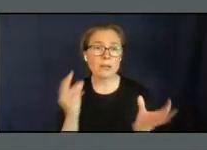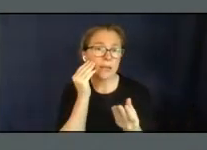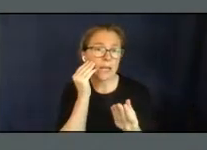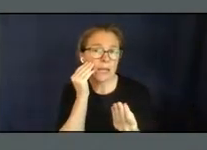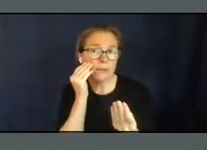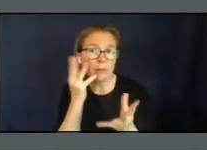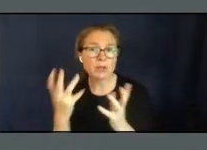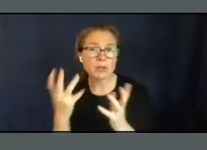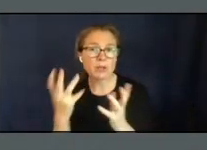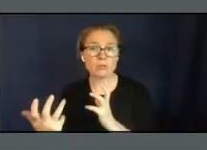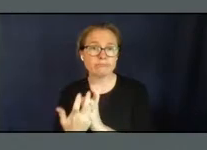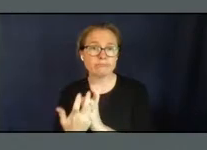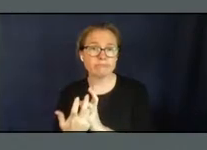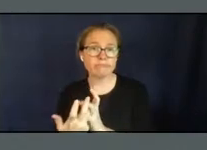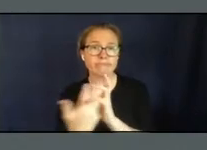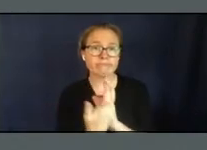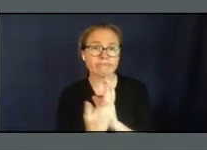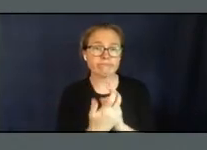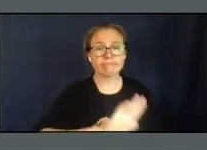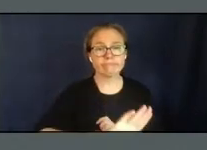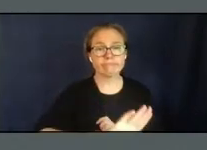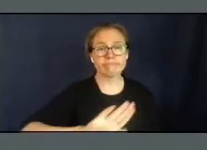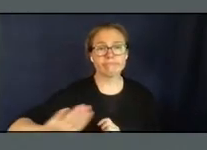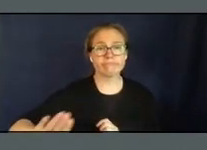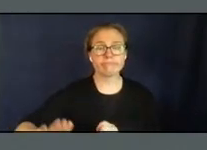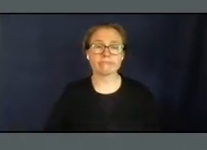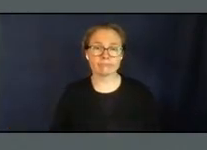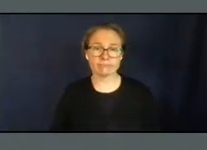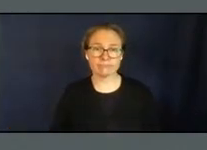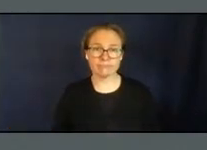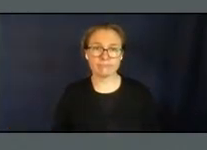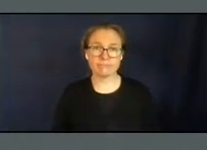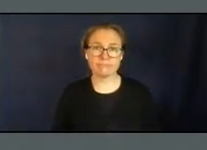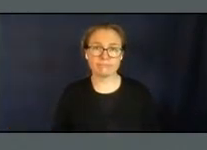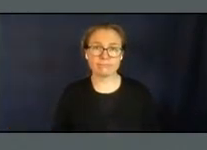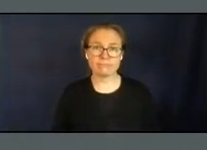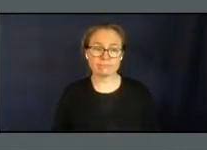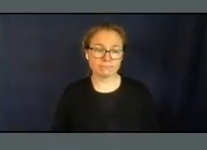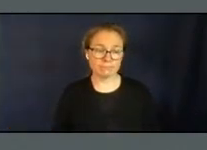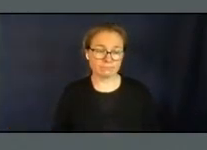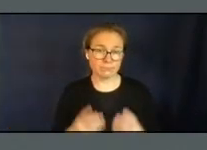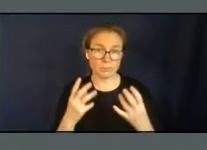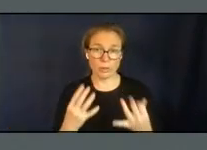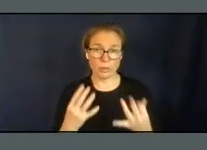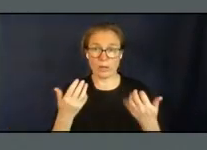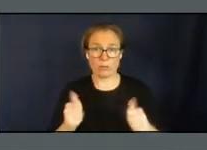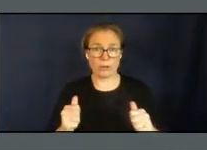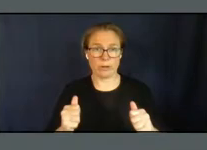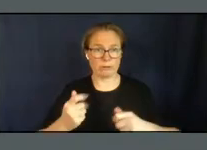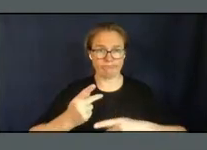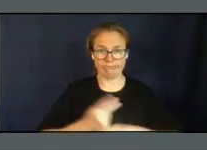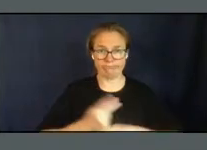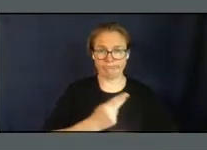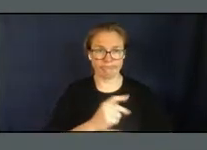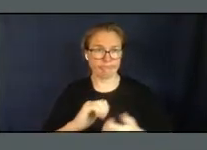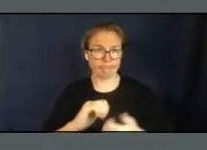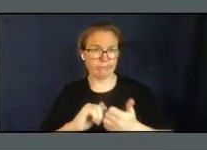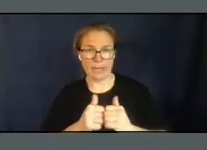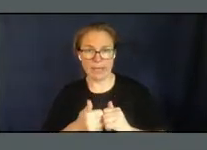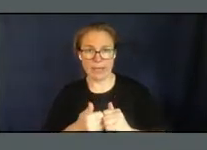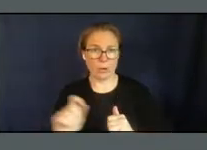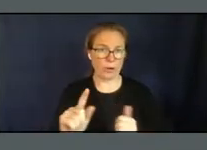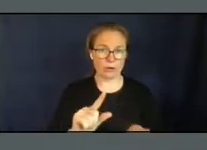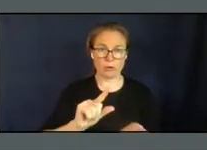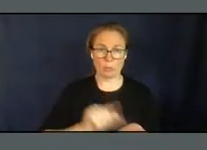be changed accordingly. We're currently working on the logistics of printing up this sign,